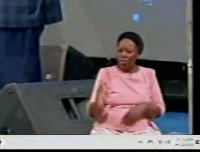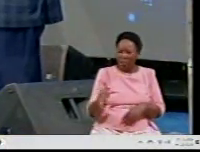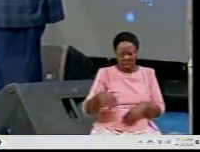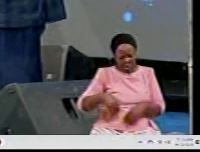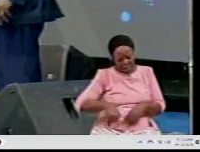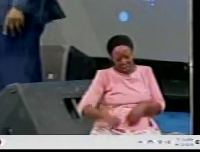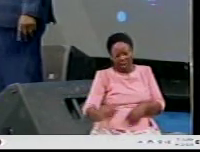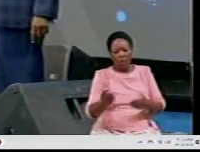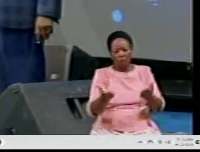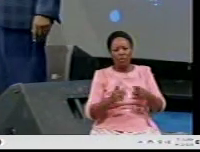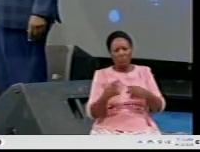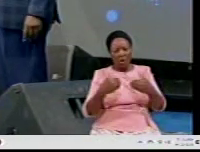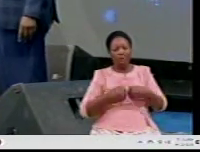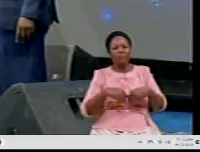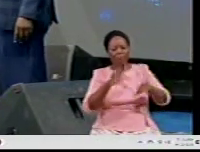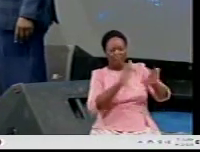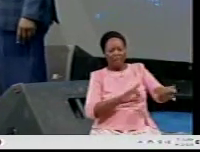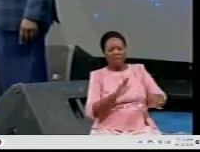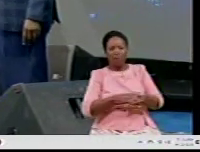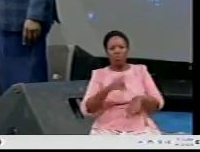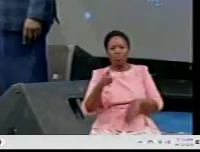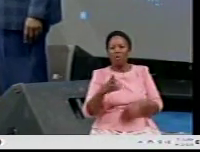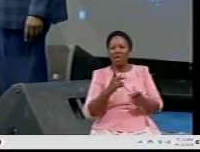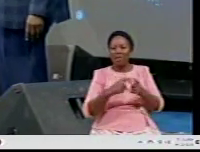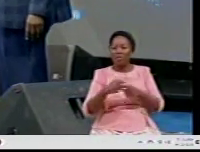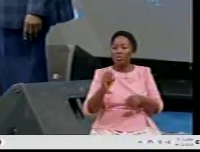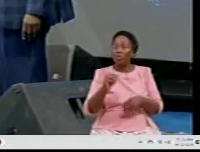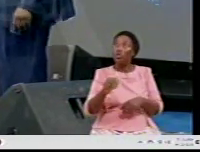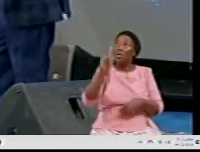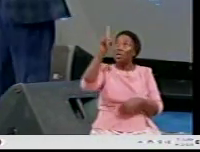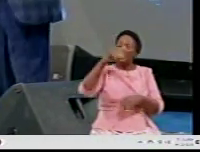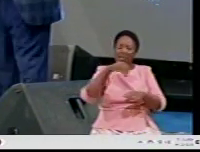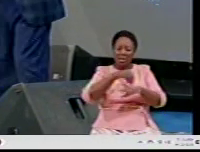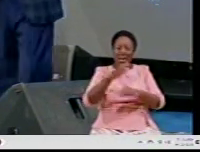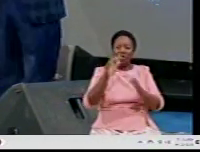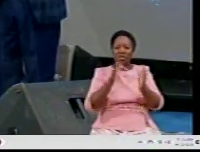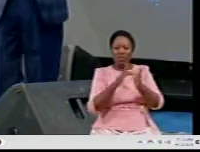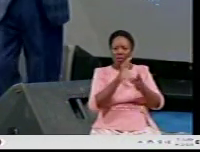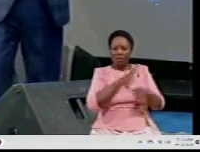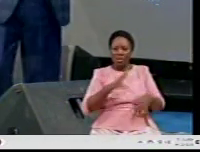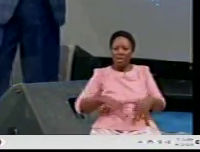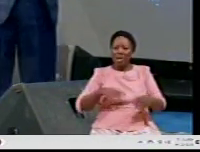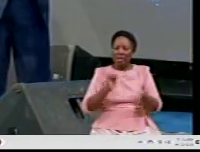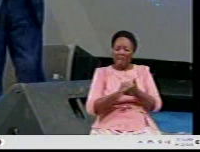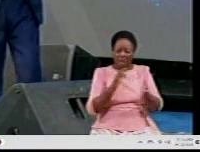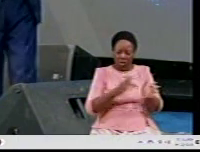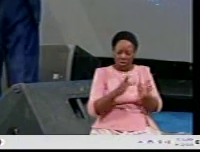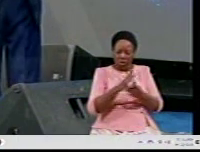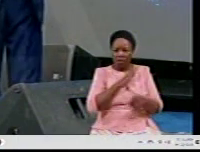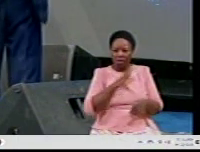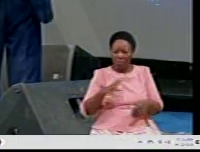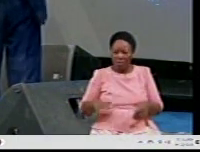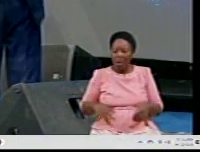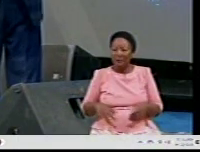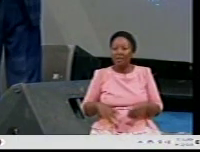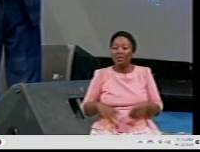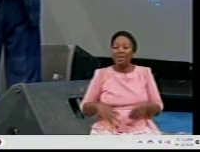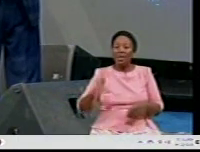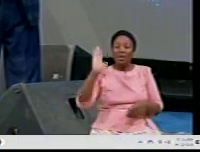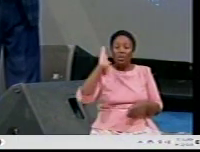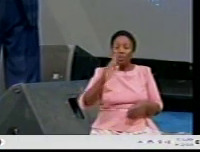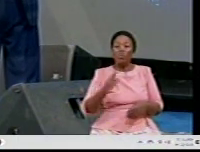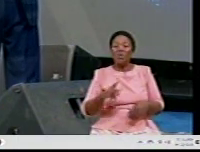mercy on you. And so he sent Jesus Christ, that Jesus Christ would live